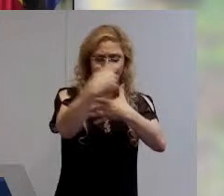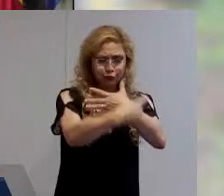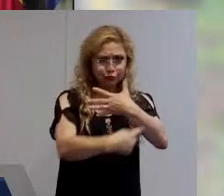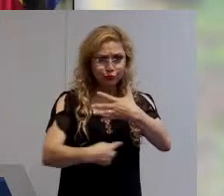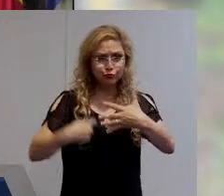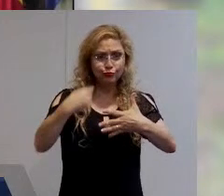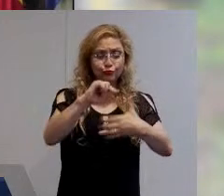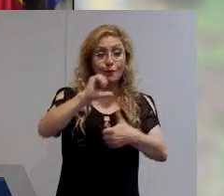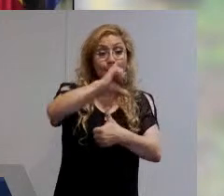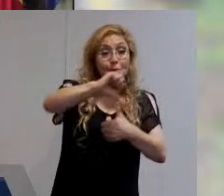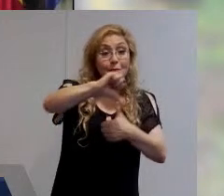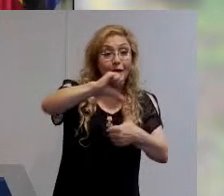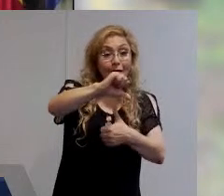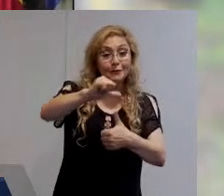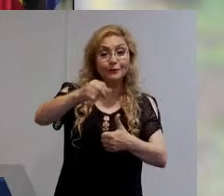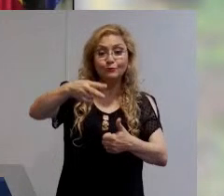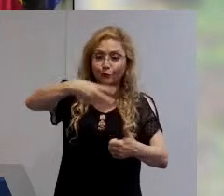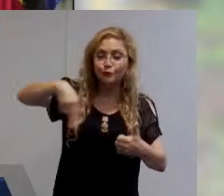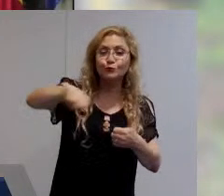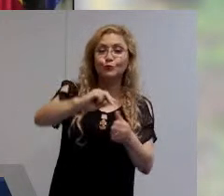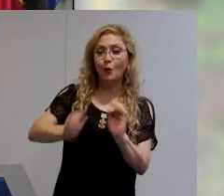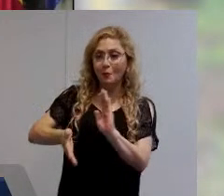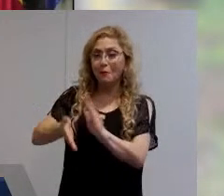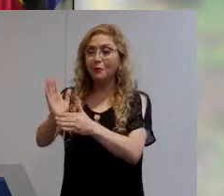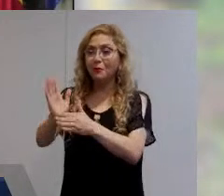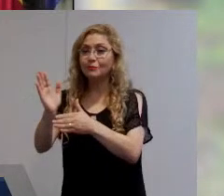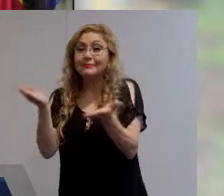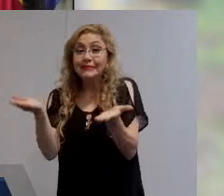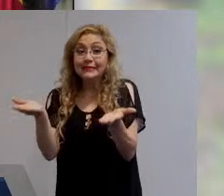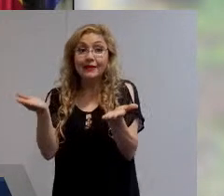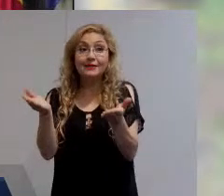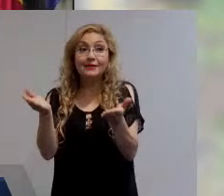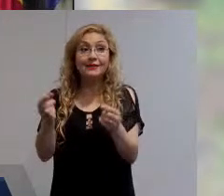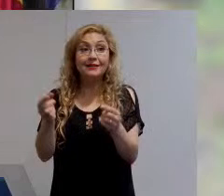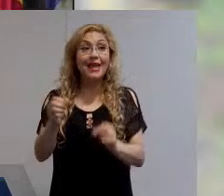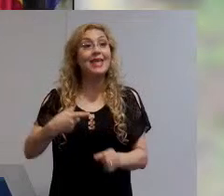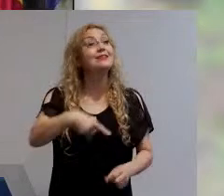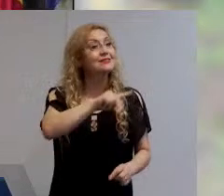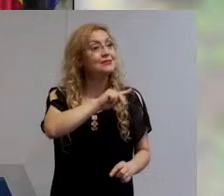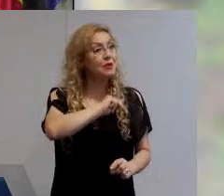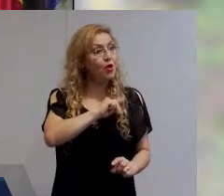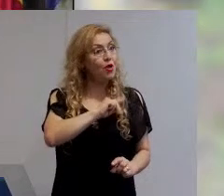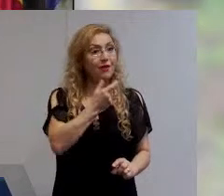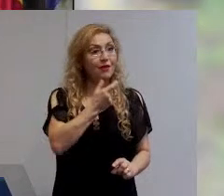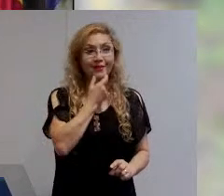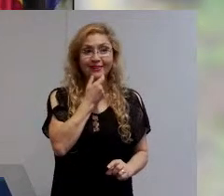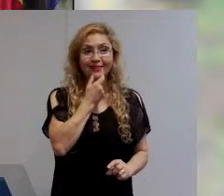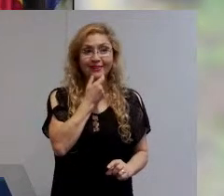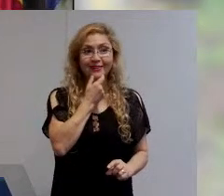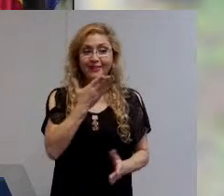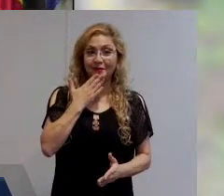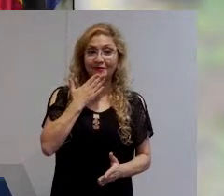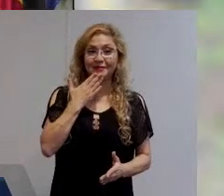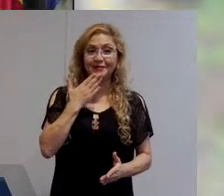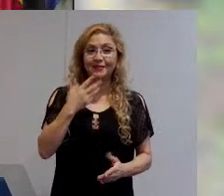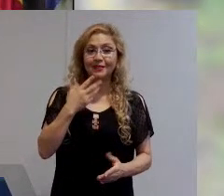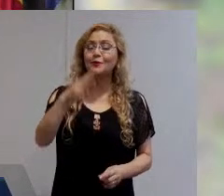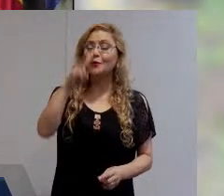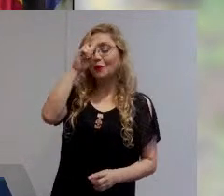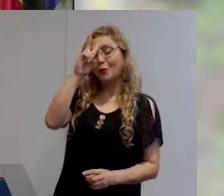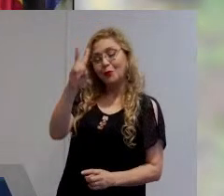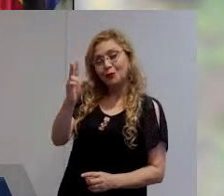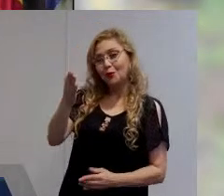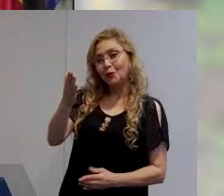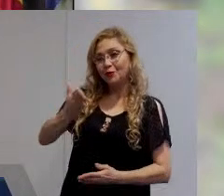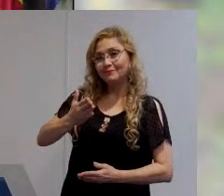us virtually throughout Latin America and the Caribbean, because we are broadcasting in English and Spanish. It is